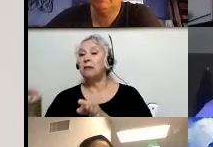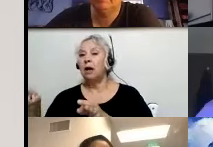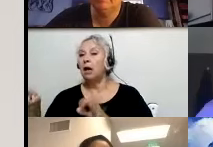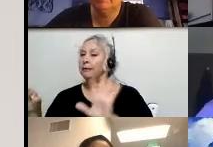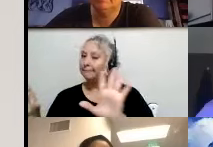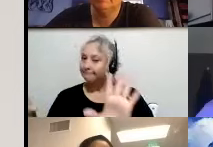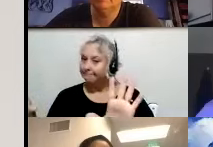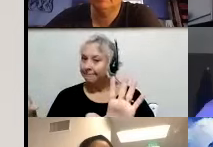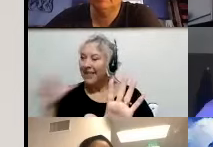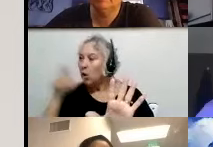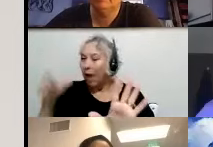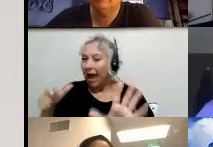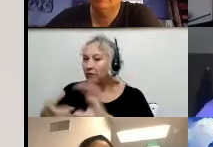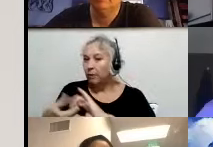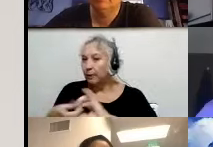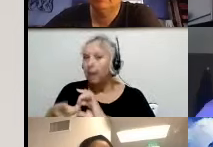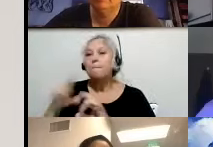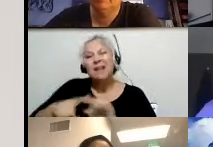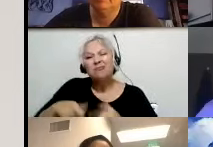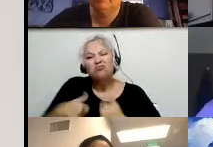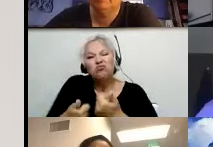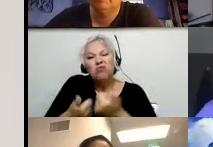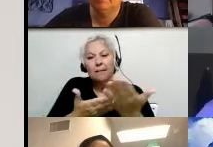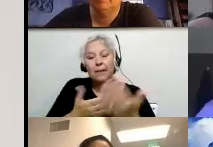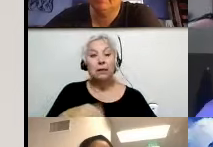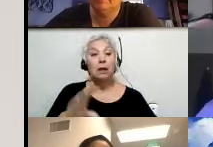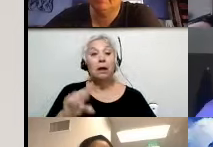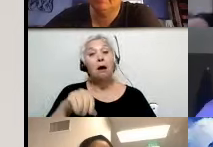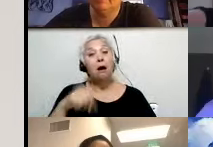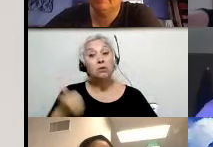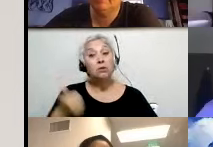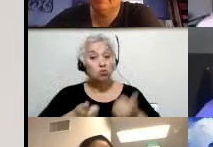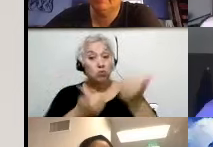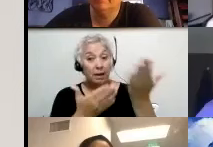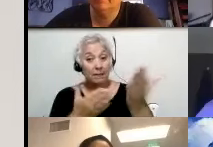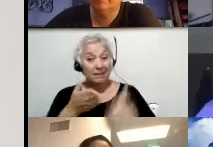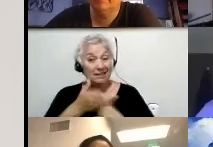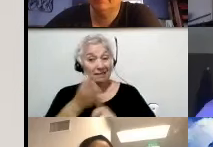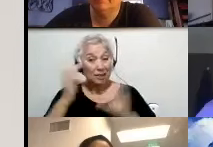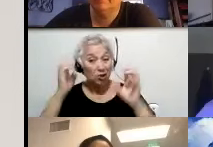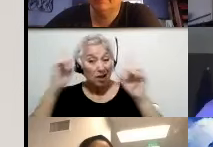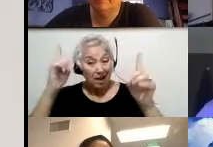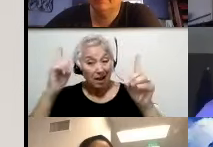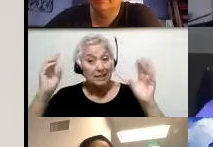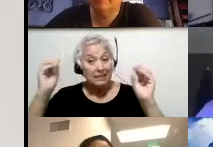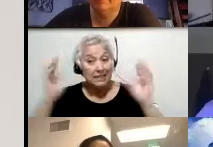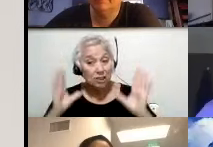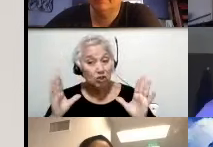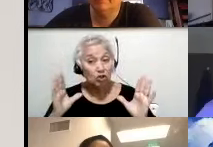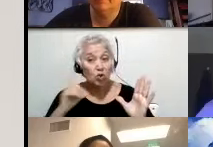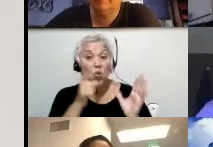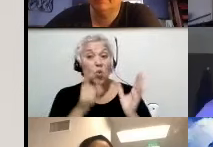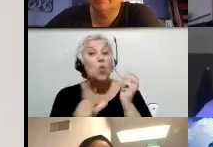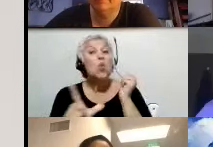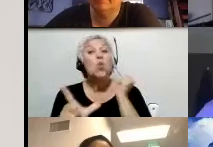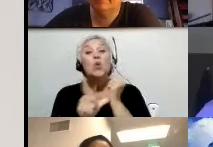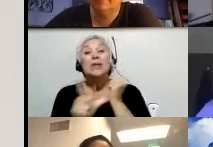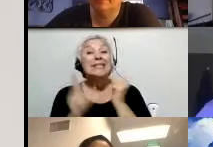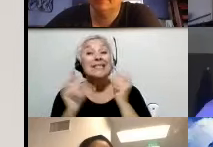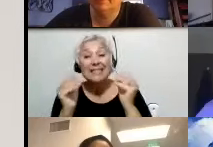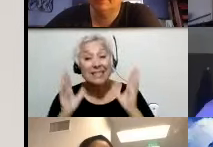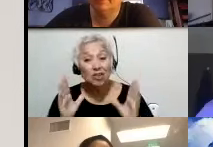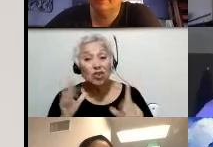recommend it. We also have the recommendation that the special education teacher who is assisting the student with the